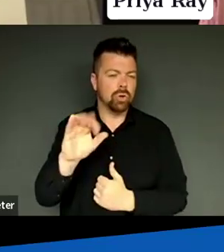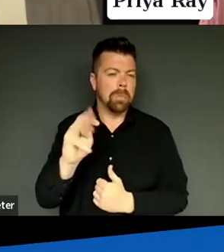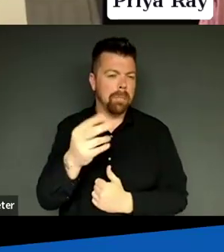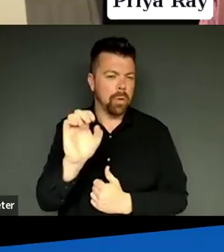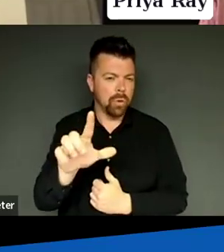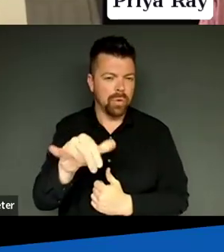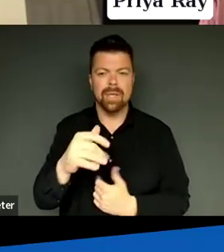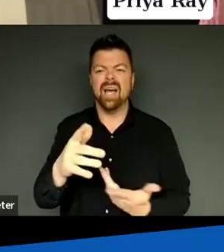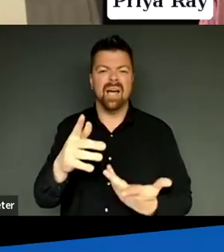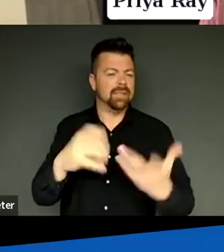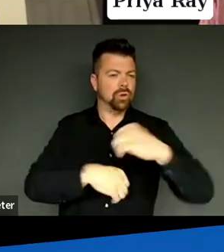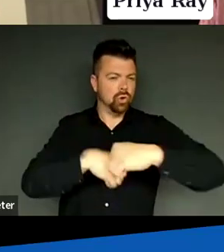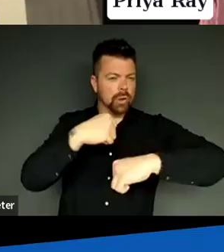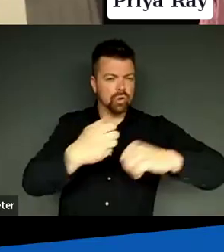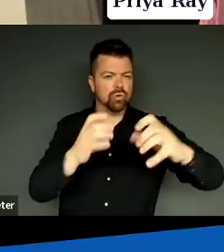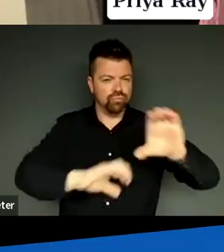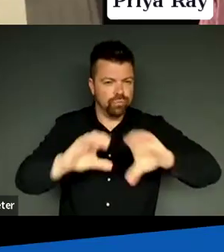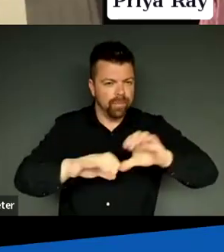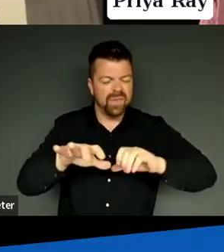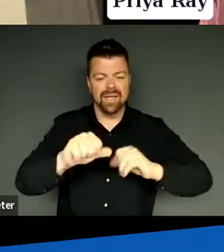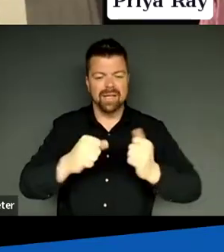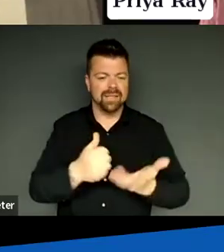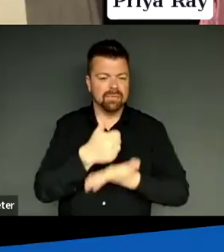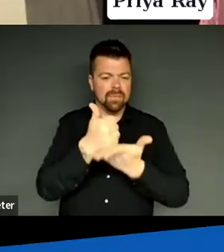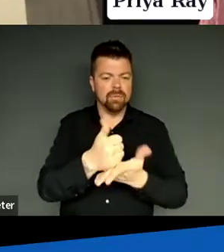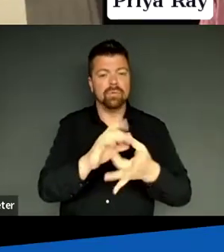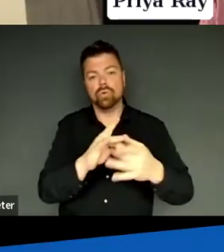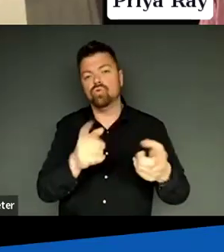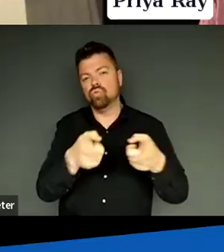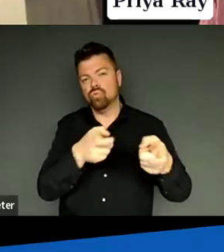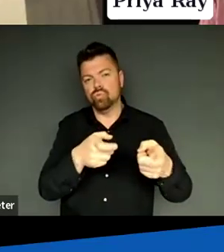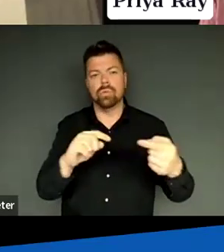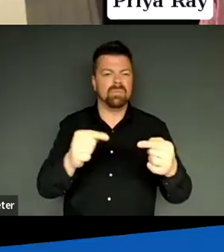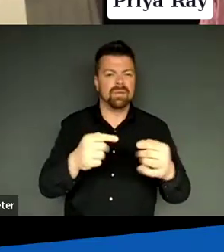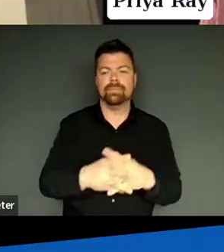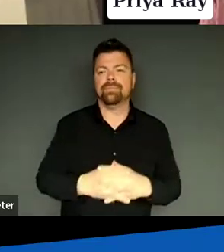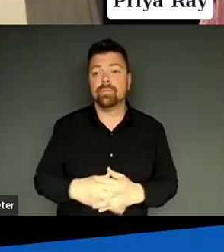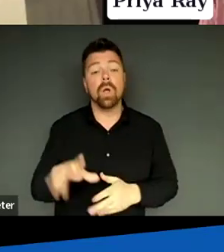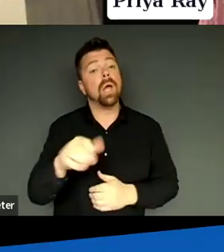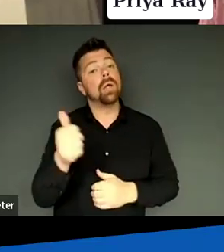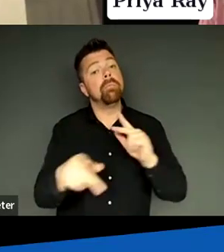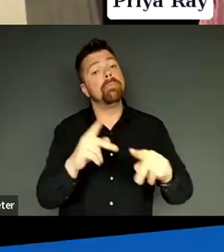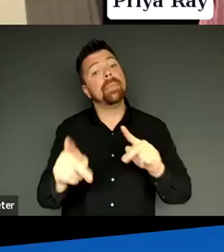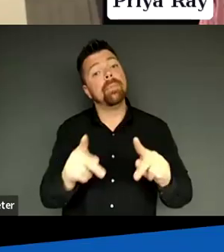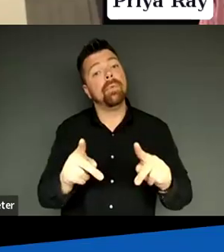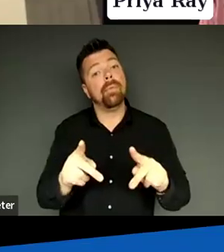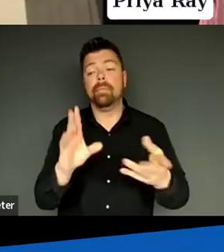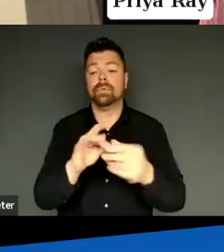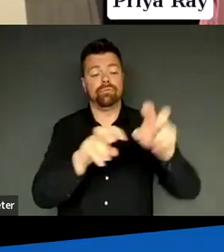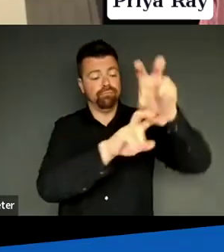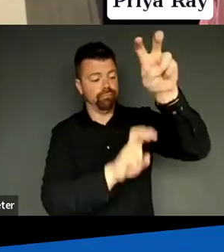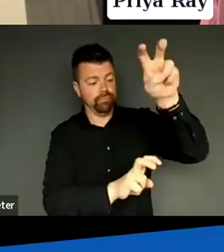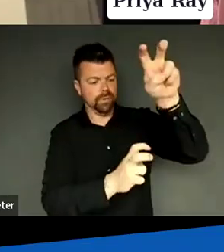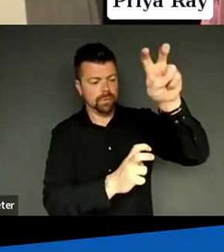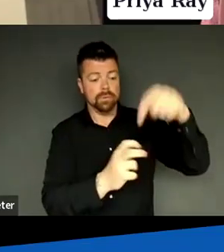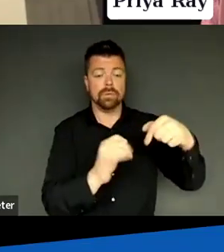well Right, for right. pain. Hmm. Mhm. And a lot of other people I have heard in the spinal cord injury world,